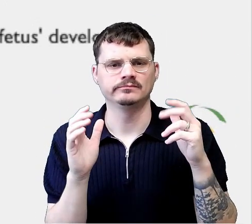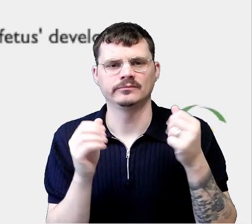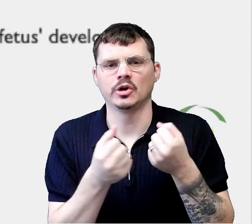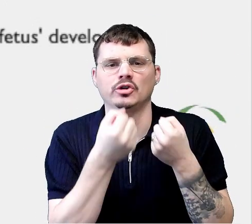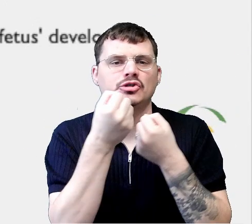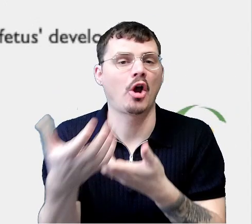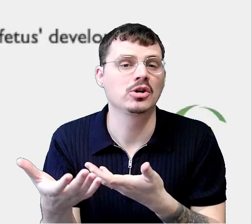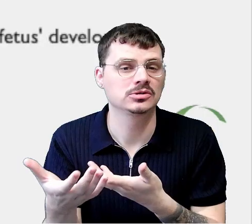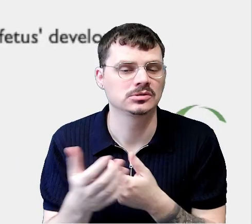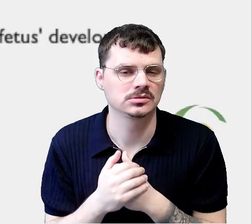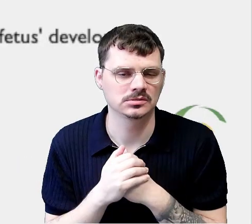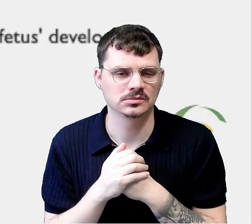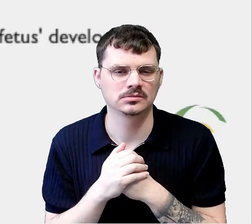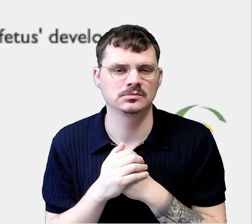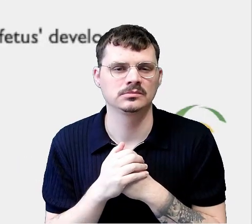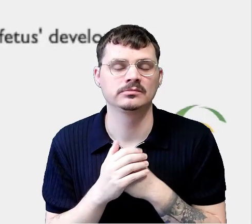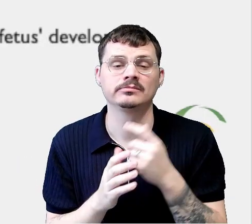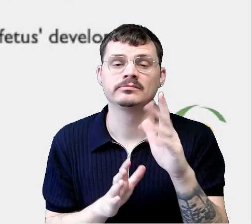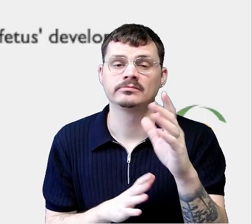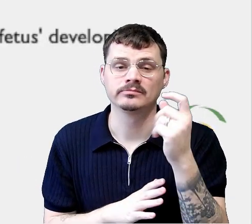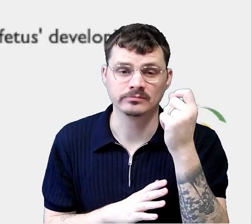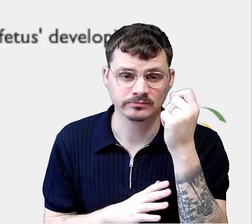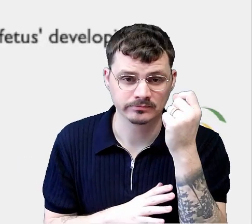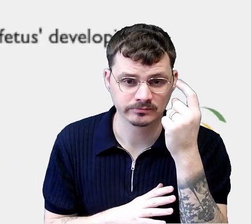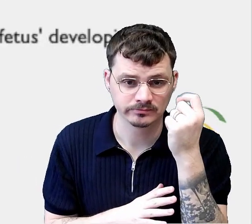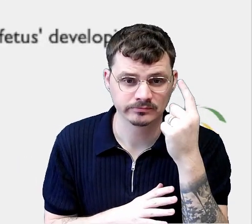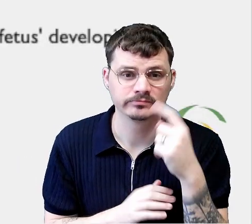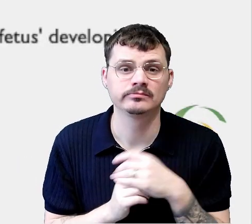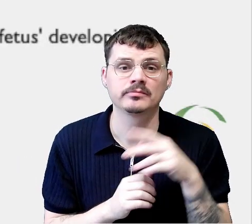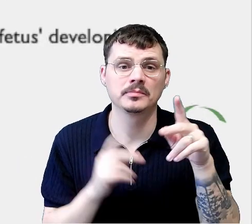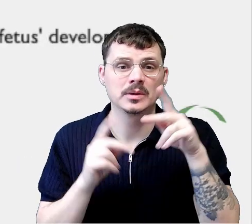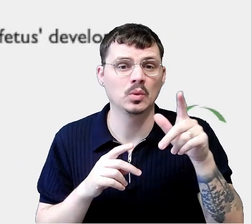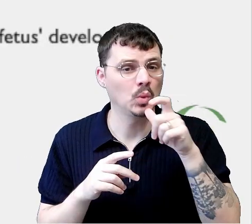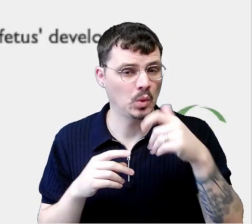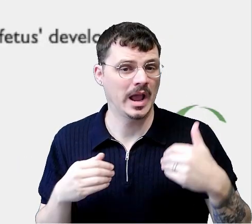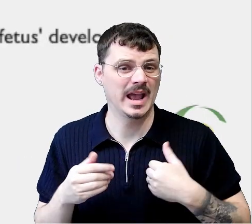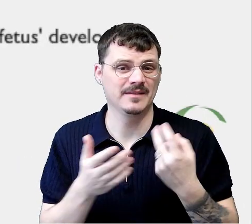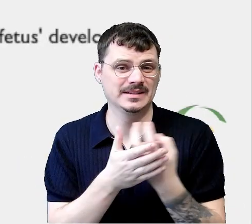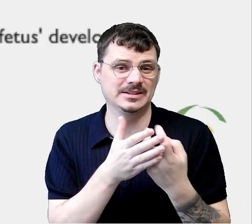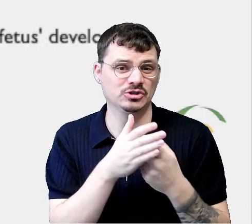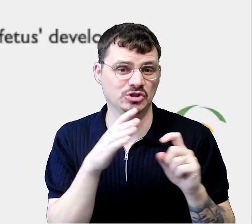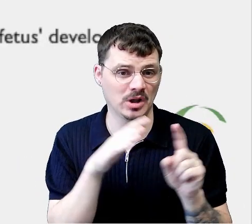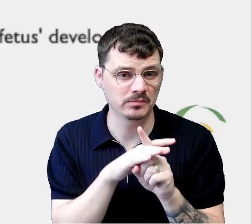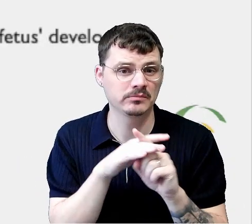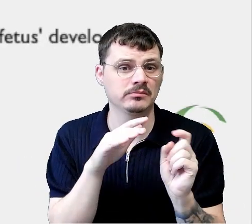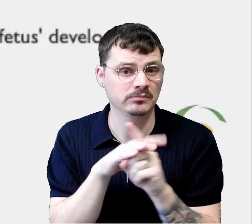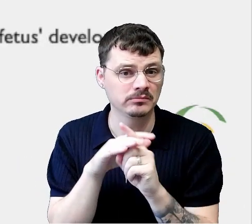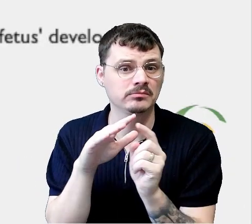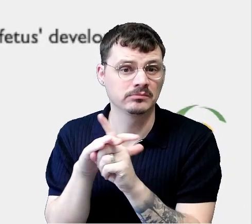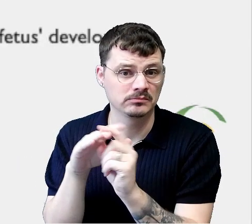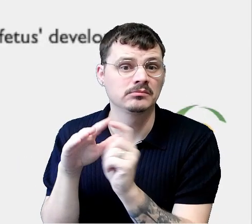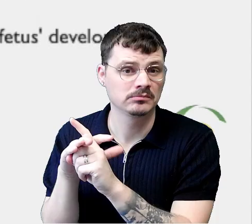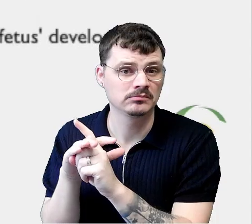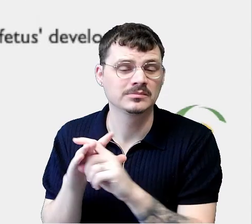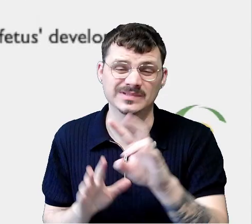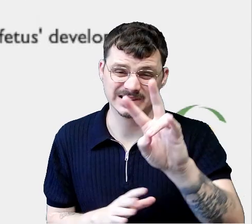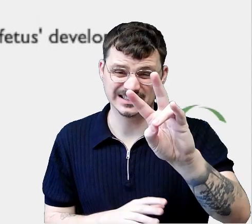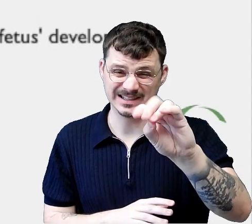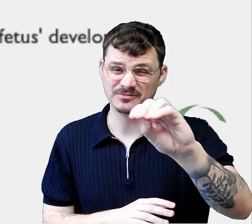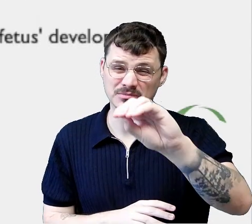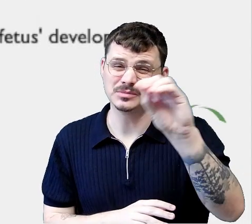proximate cause. However, for people that have recurrent seizures, about 70% of the